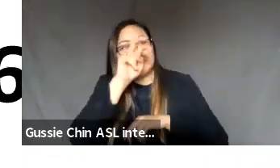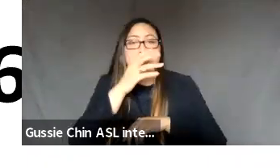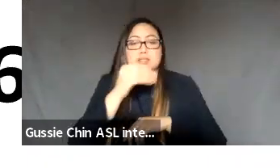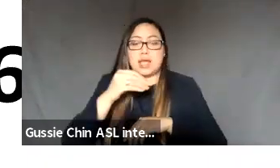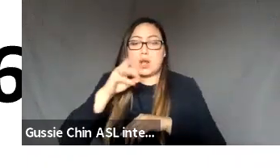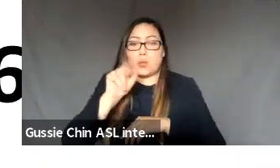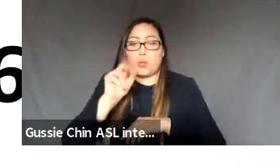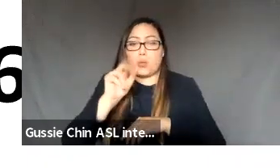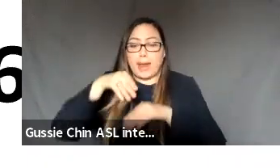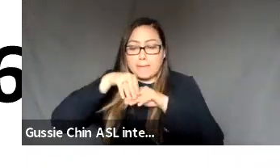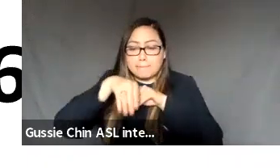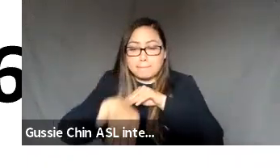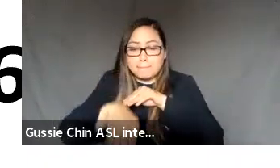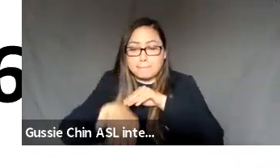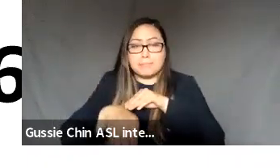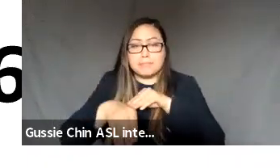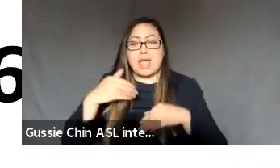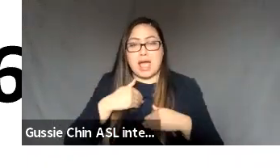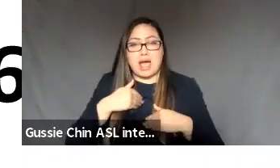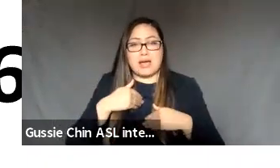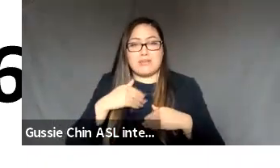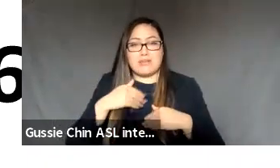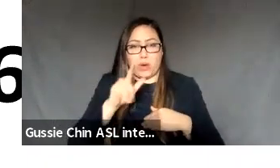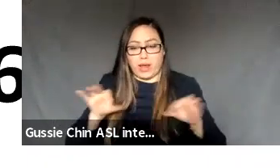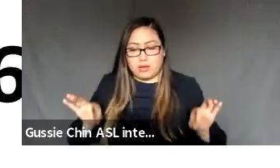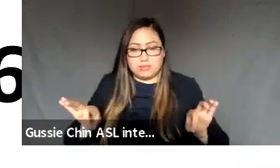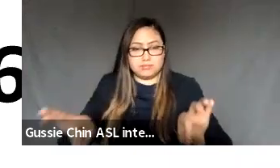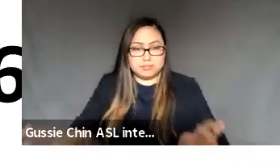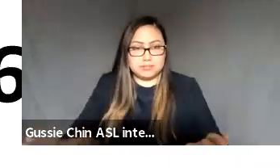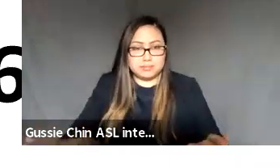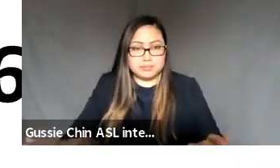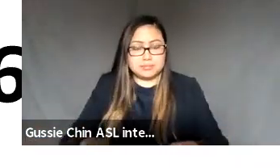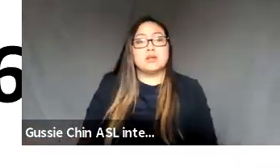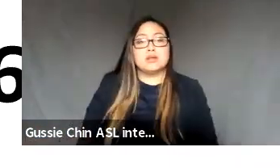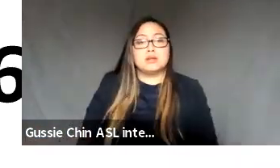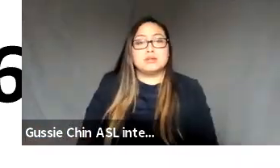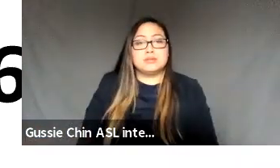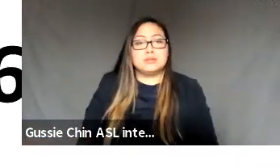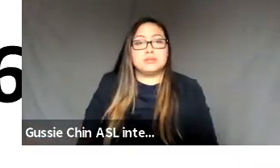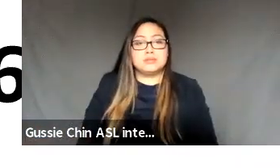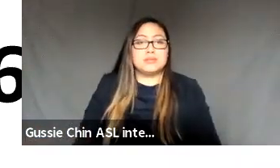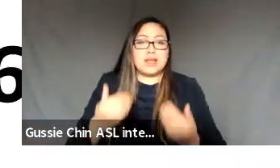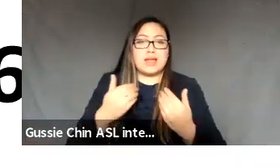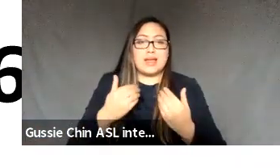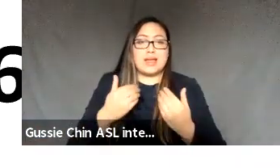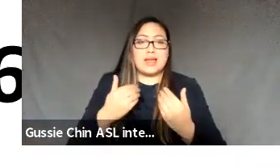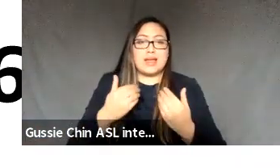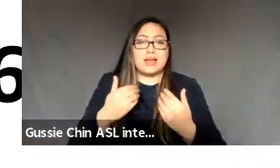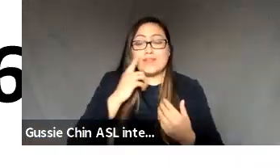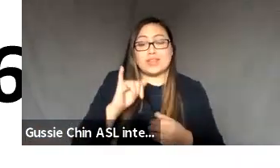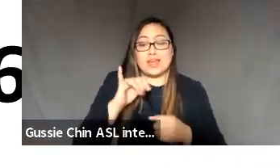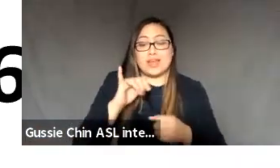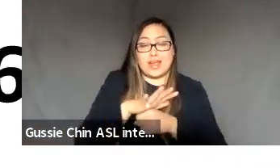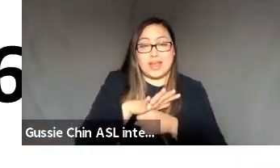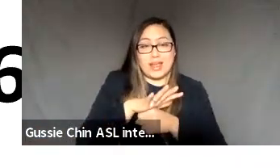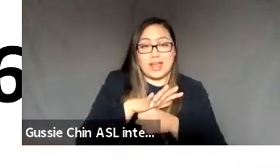Now, there is an exception, but it's not really for this area, but if there was like an assembly area, there's